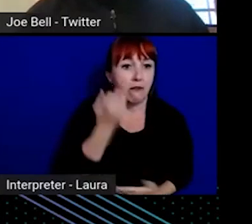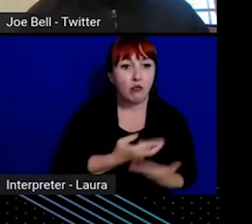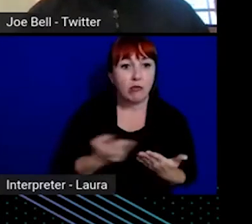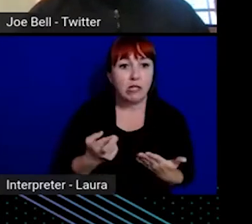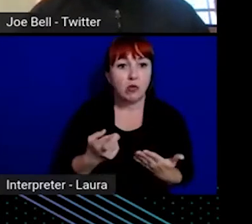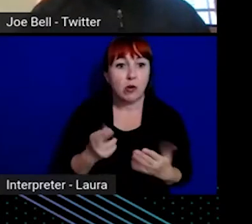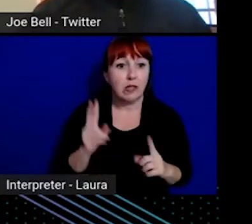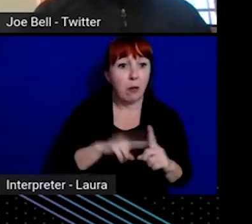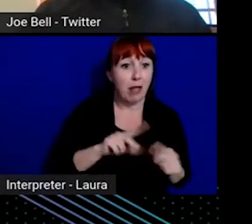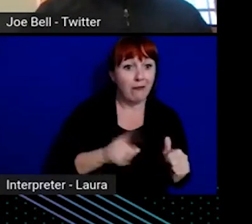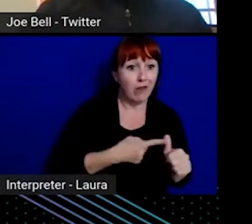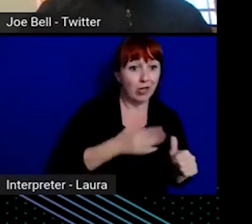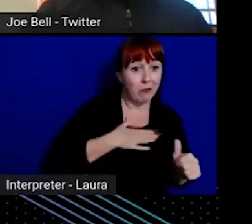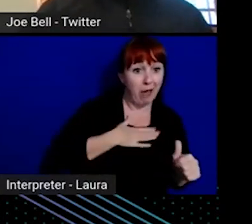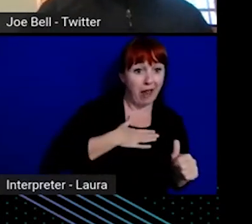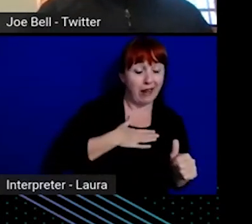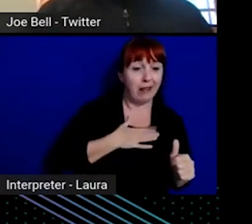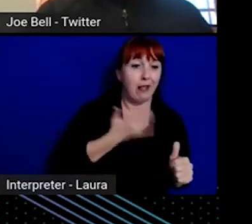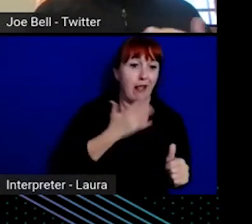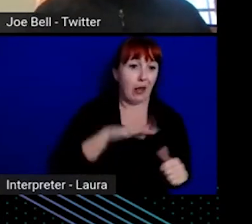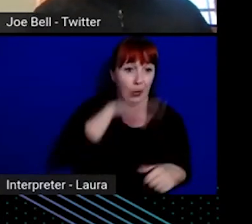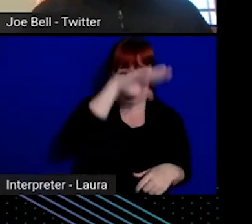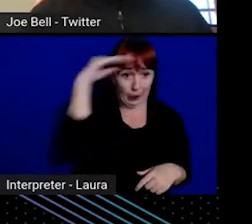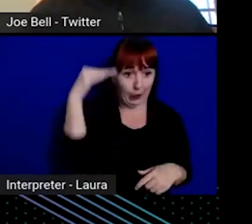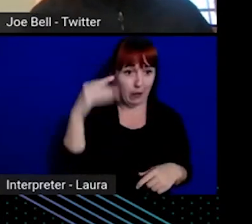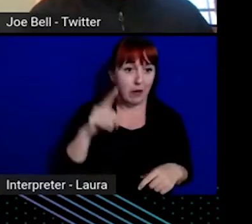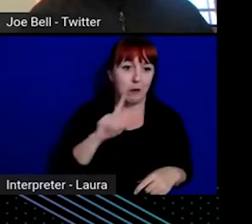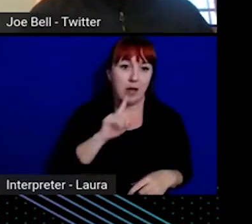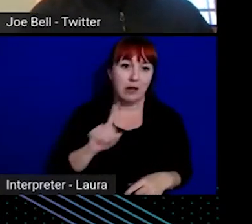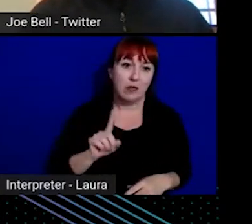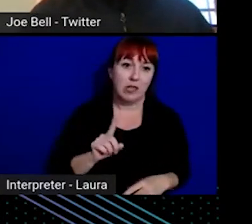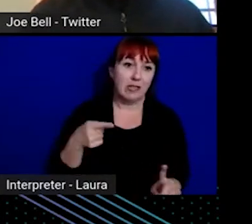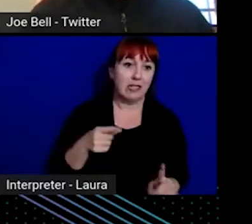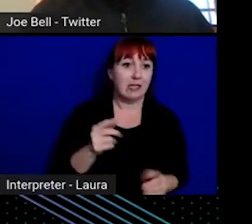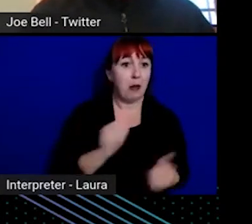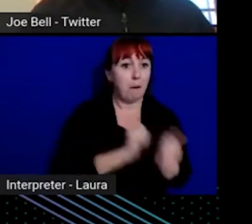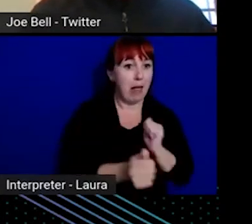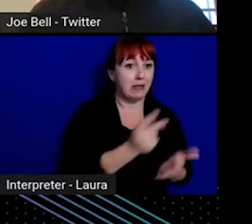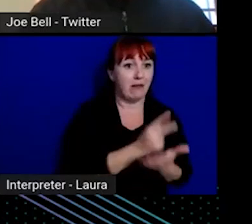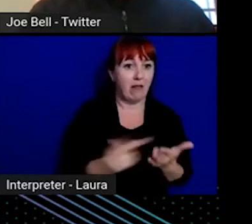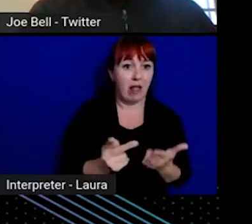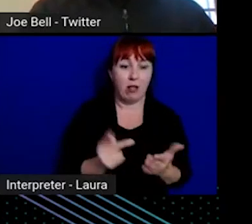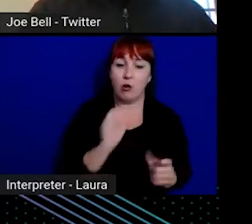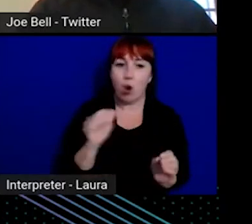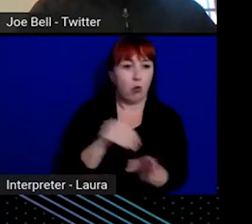but generally it's kind of a pass fail.